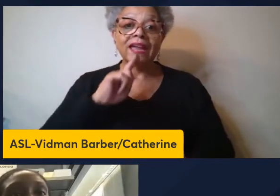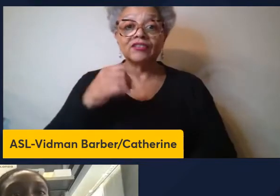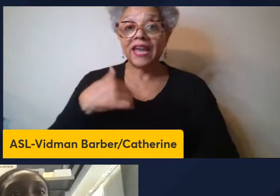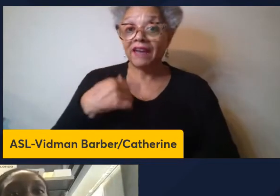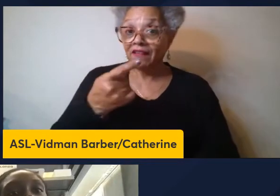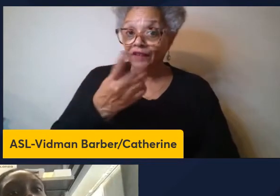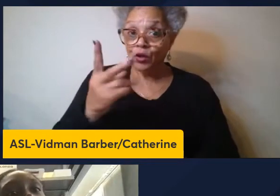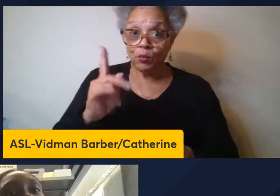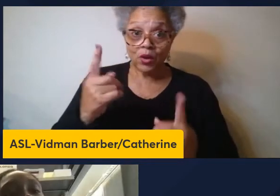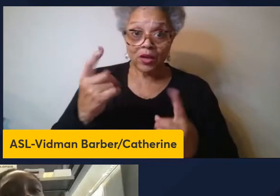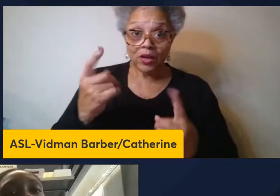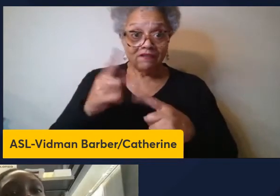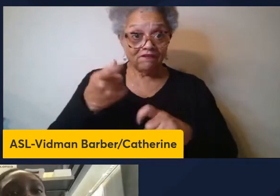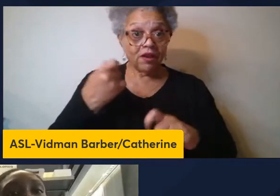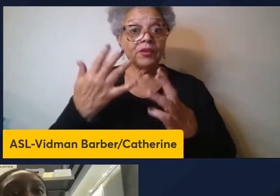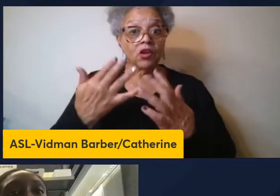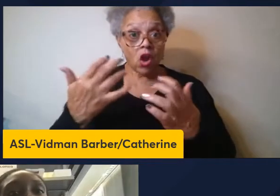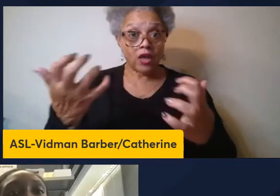more questions from the audience.